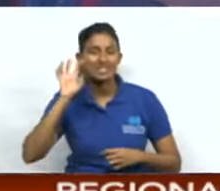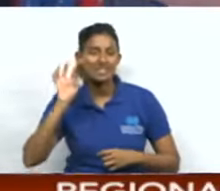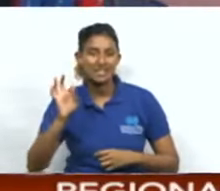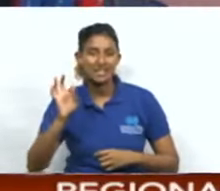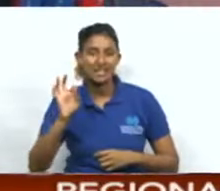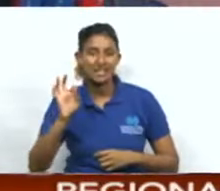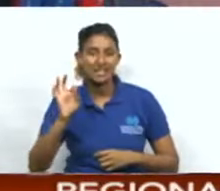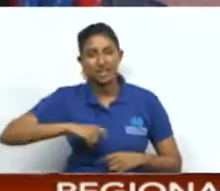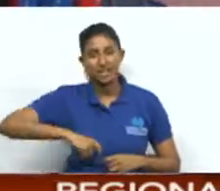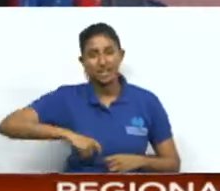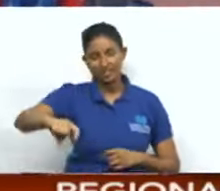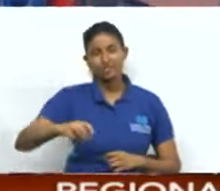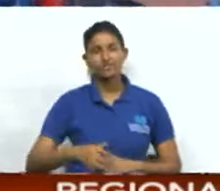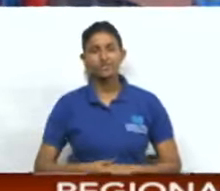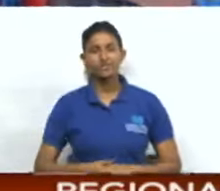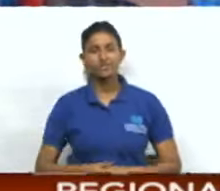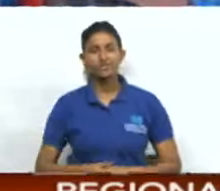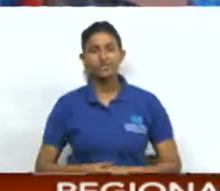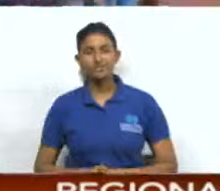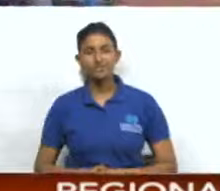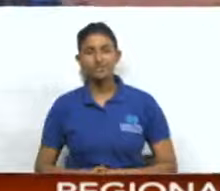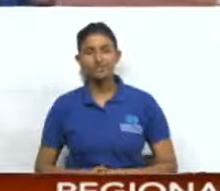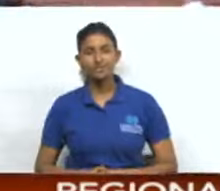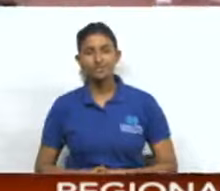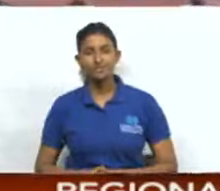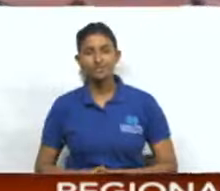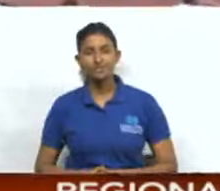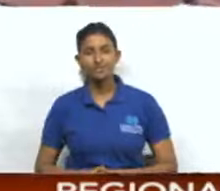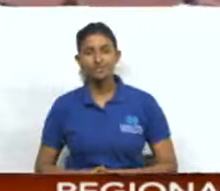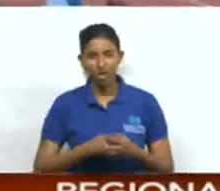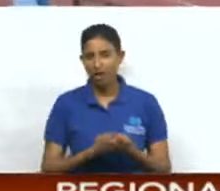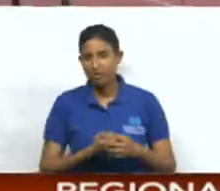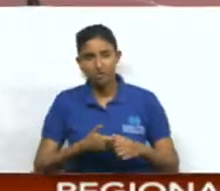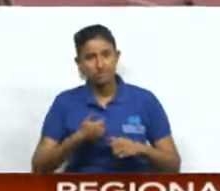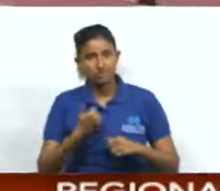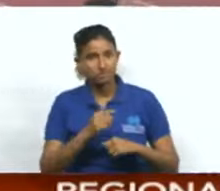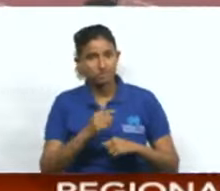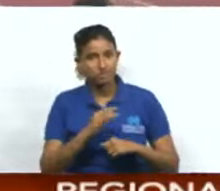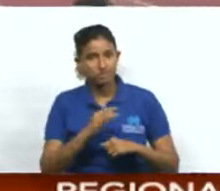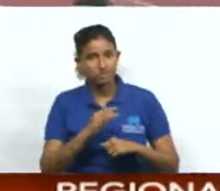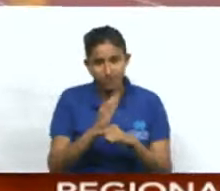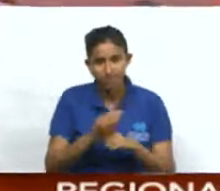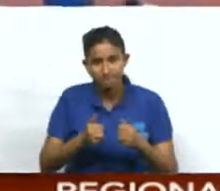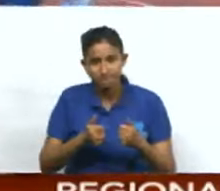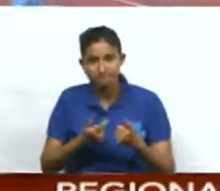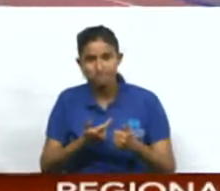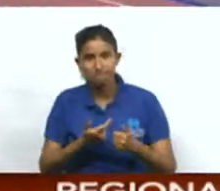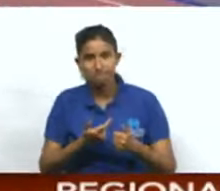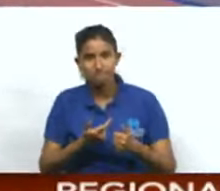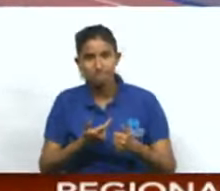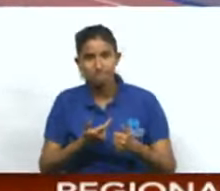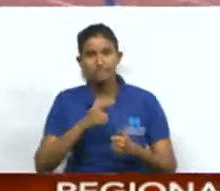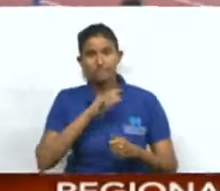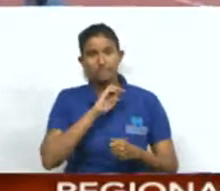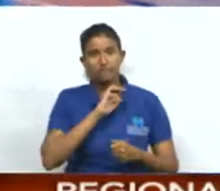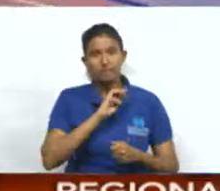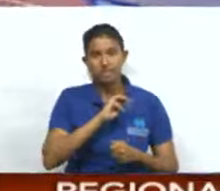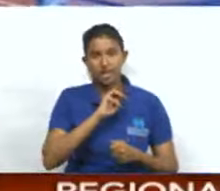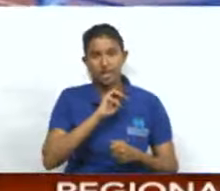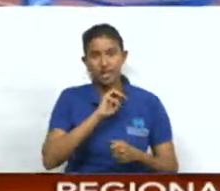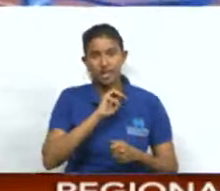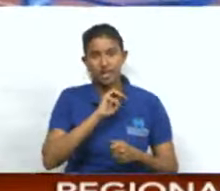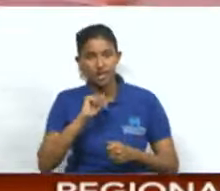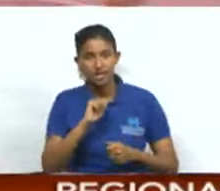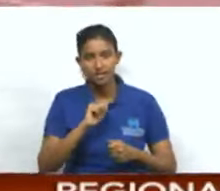Getting away really well going in lane 3 is De Jesus, but getting into a stride is IE. Garcia looks really good in lane 6 for Cuba, and Garcia is leading the way.